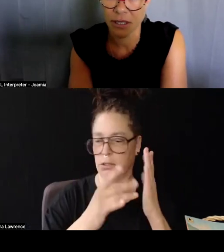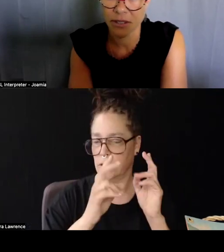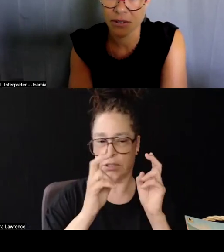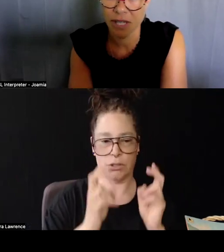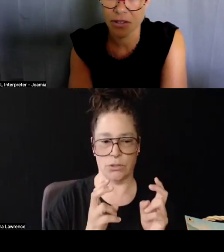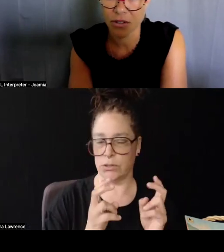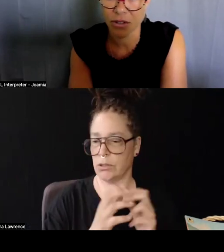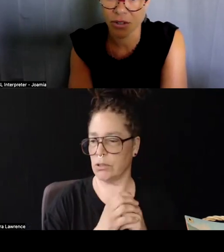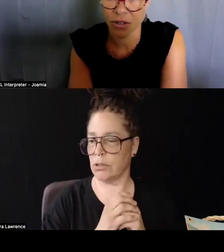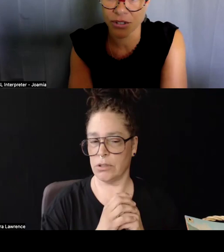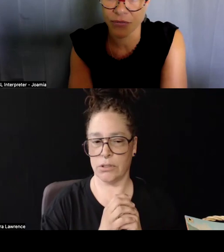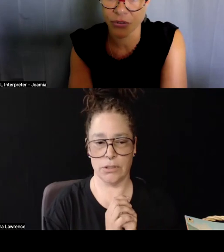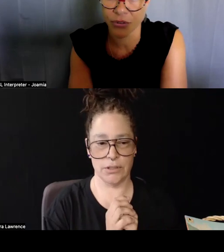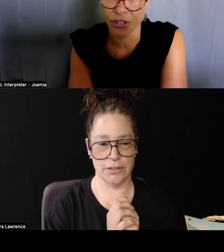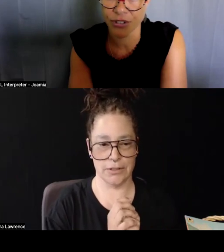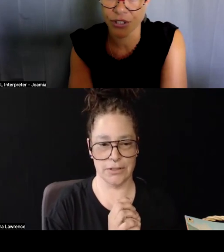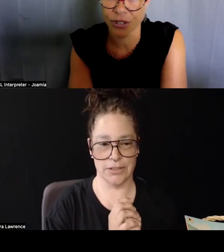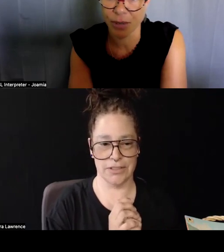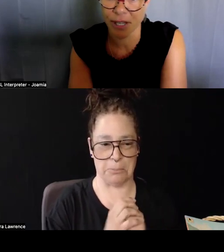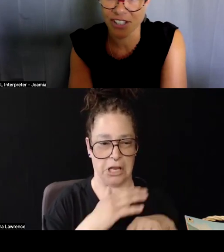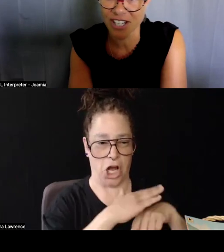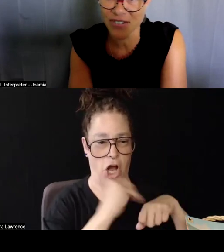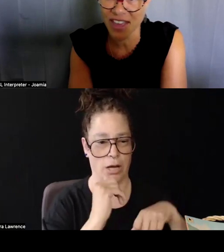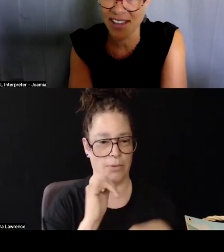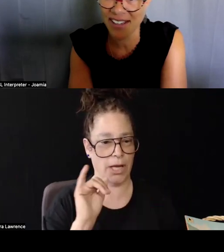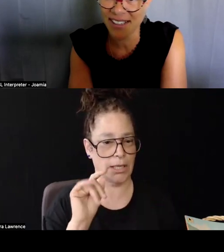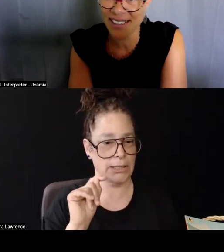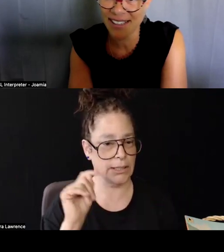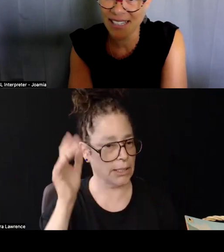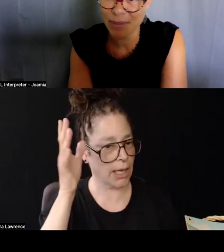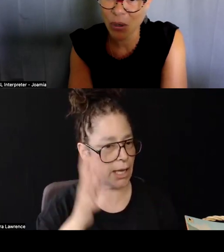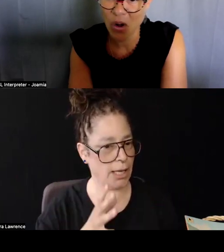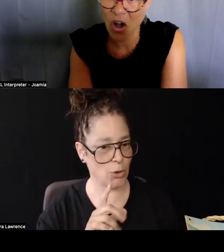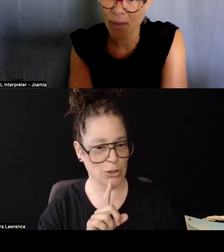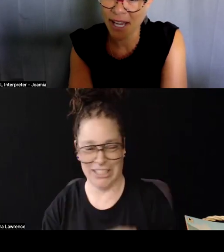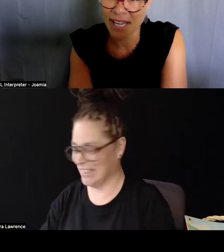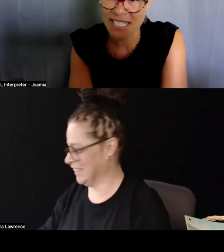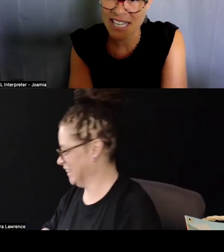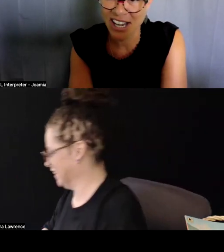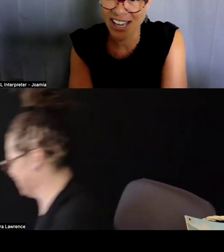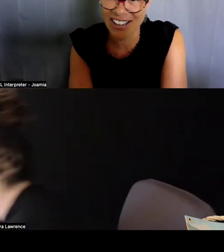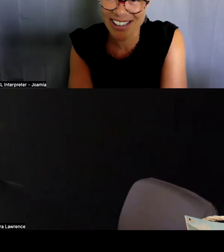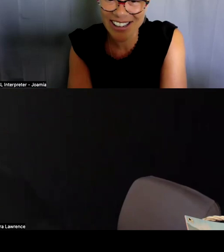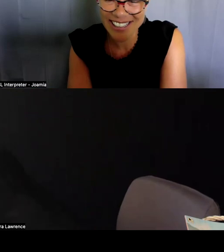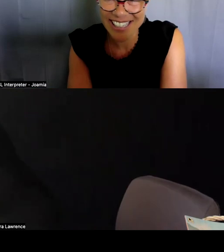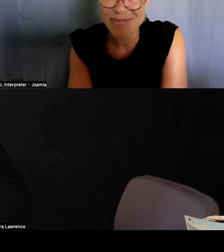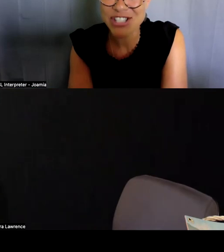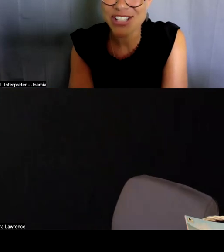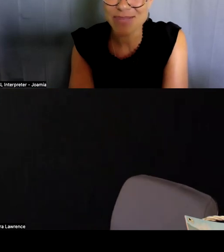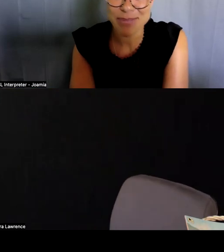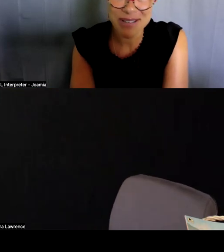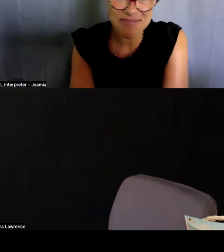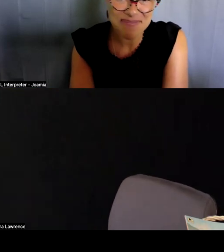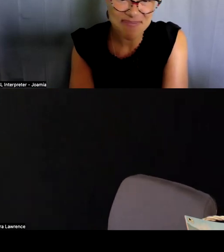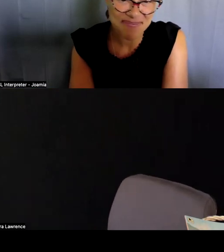Uh, Technical difficulties here. I apologize for that. Let me go call my IT guy. Give me